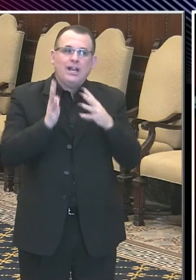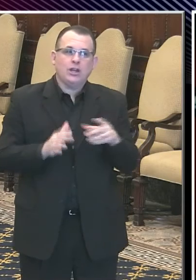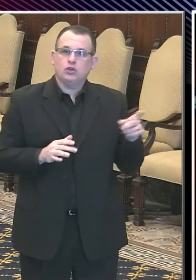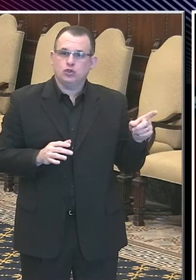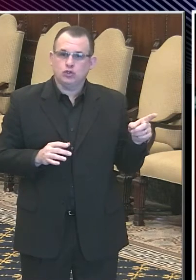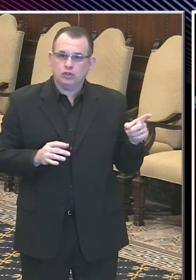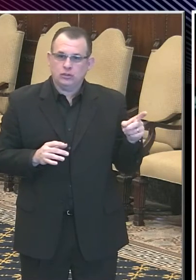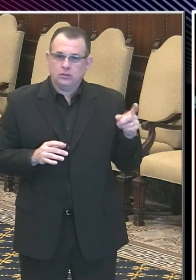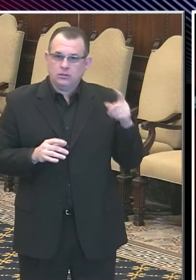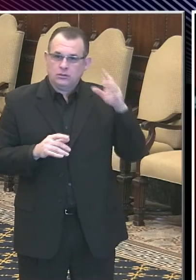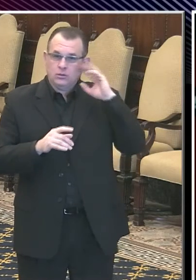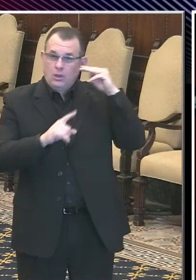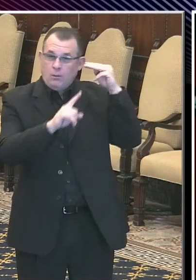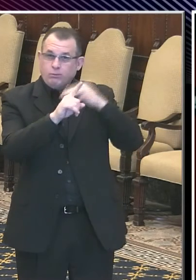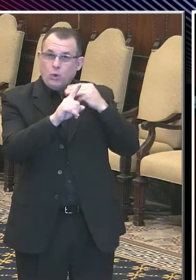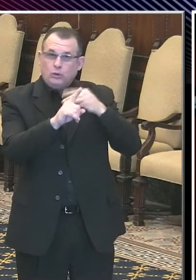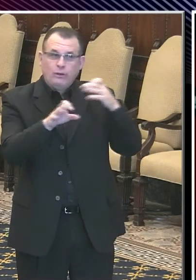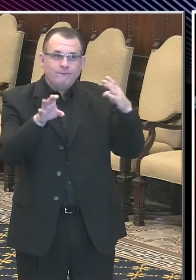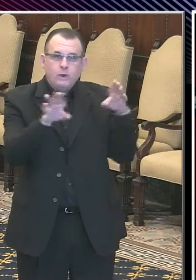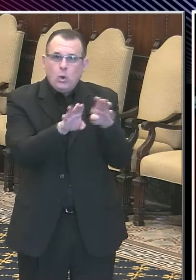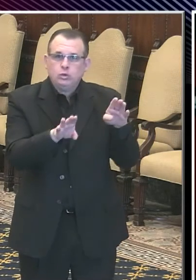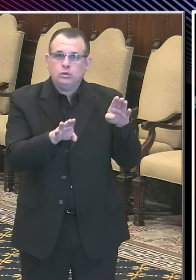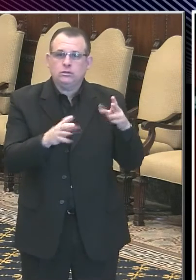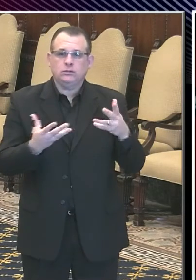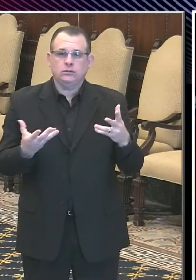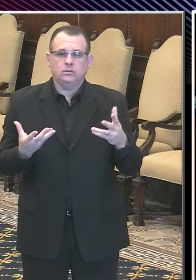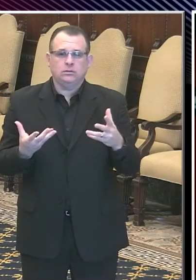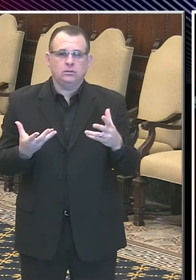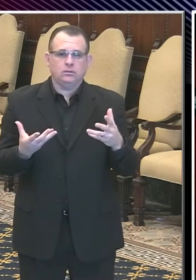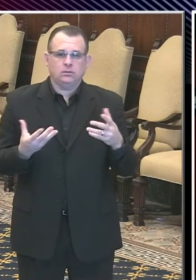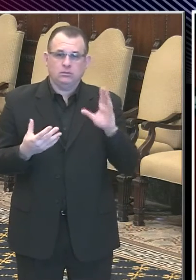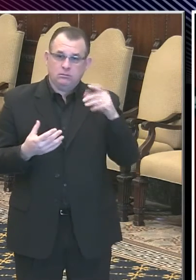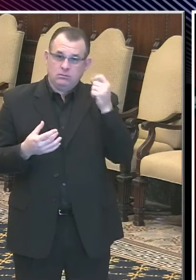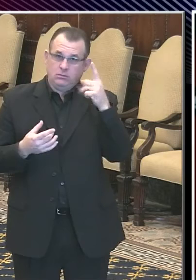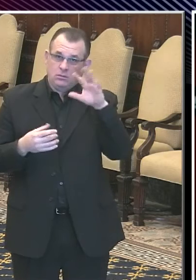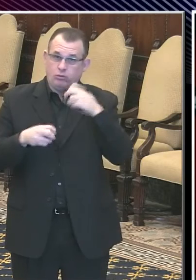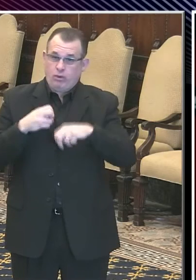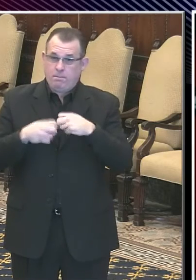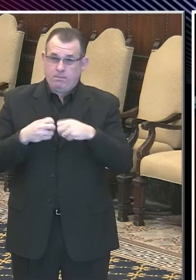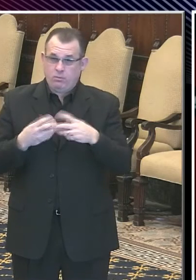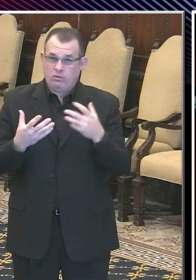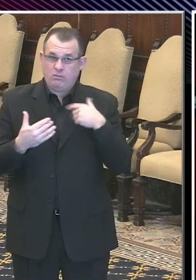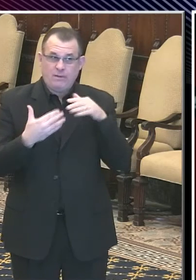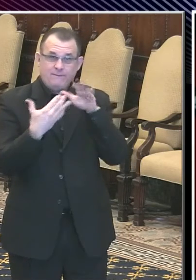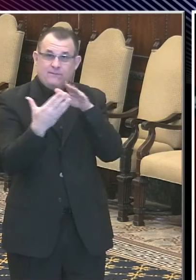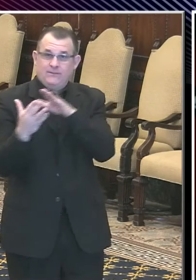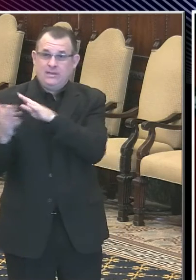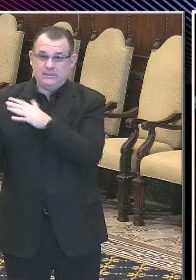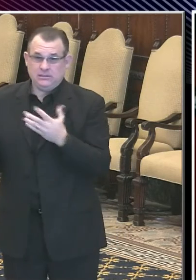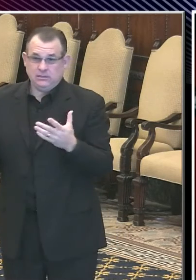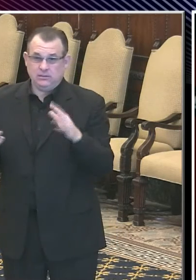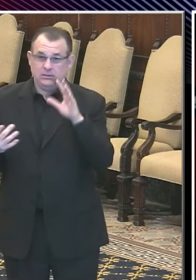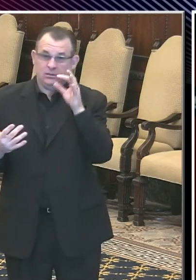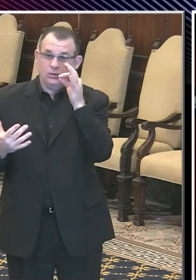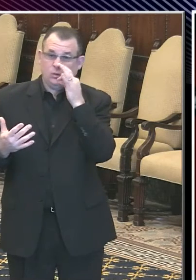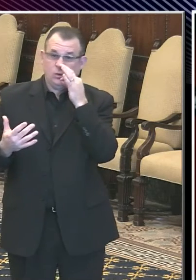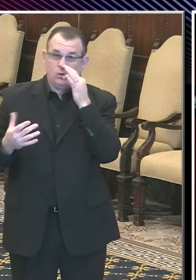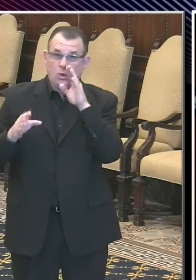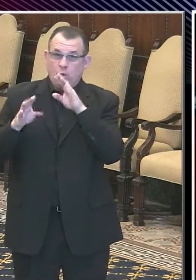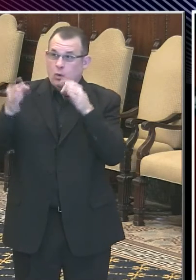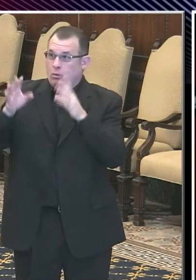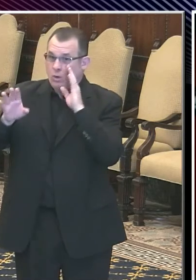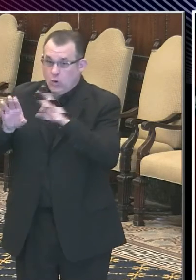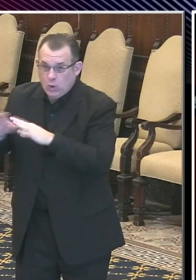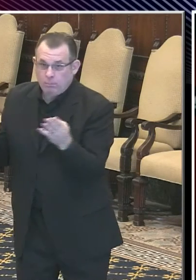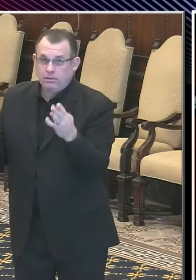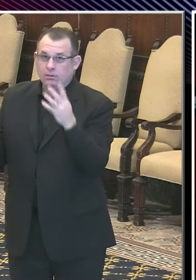foreclosures. We're working on that. We do understand that that's a problem that we're going to face as soon as the courts open up. We'd ask landlords